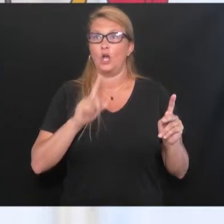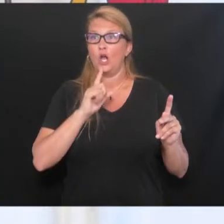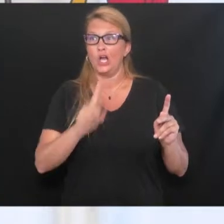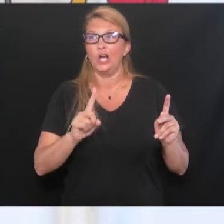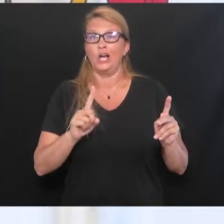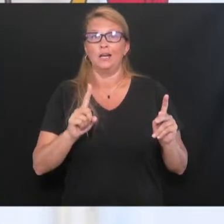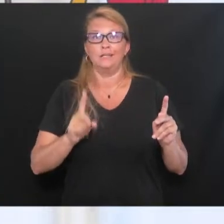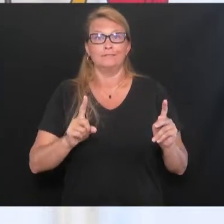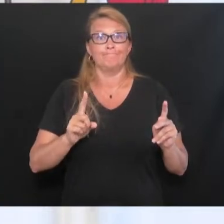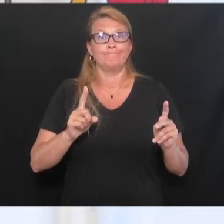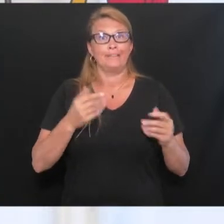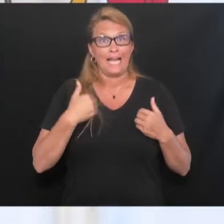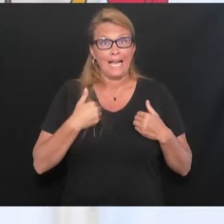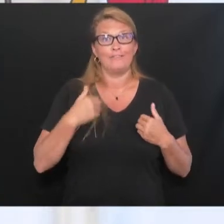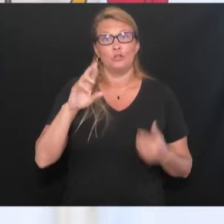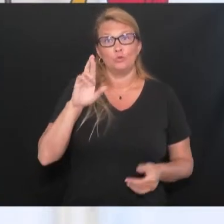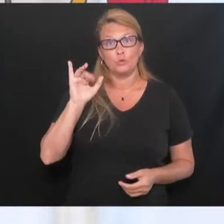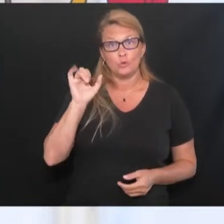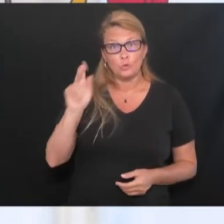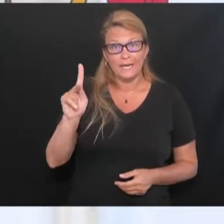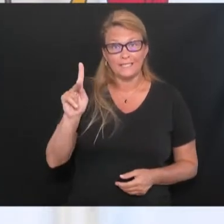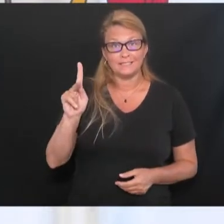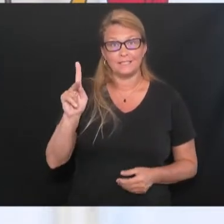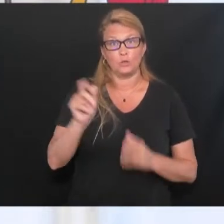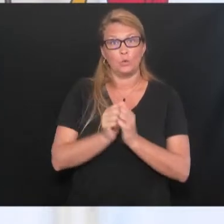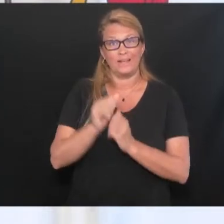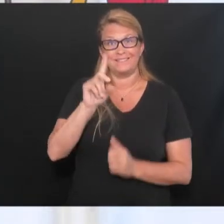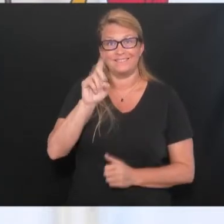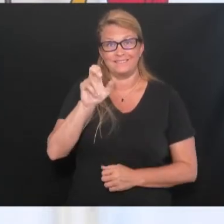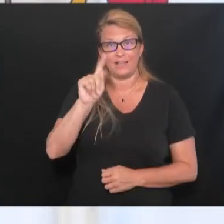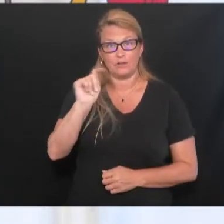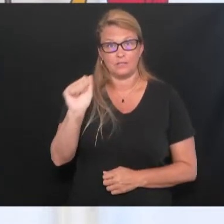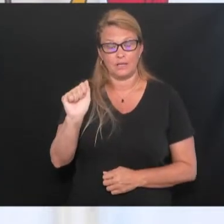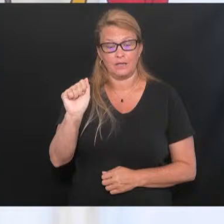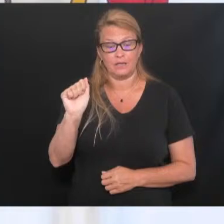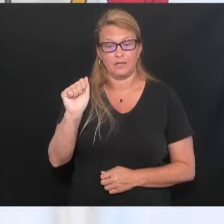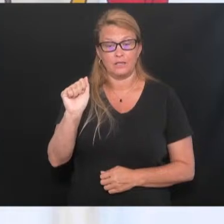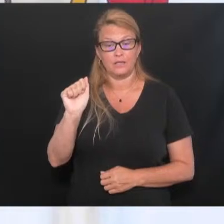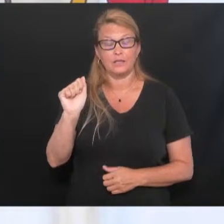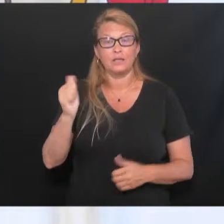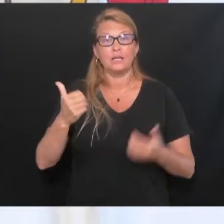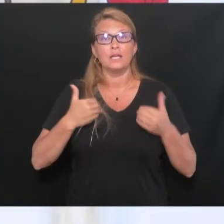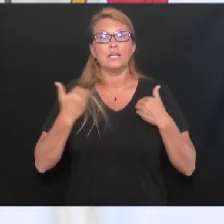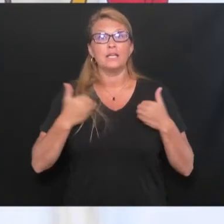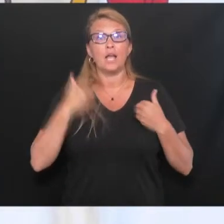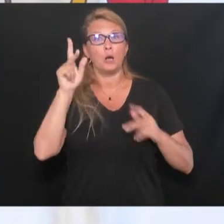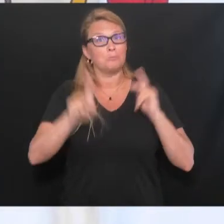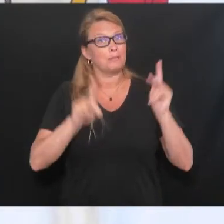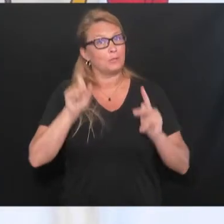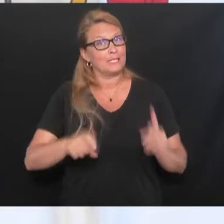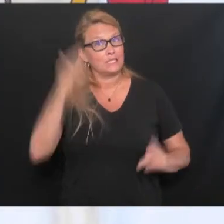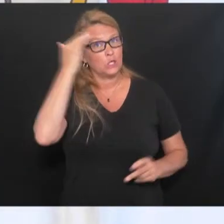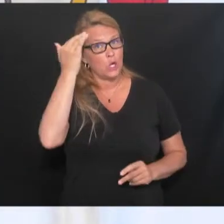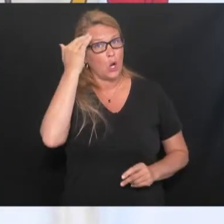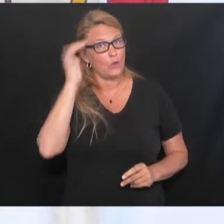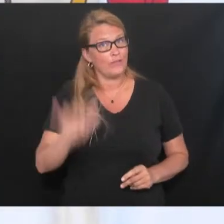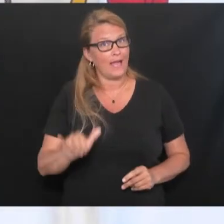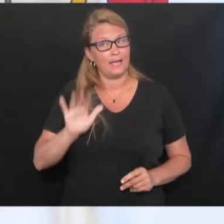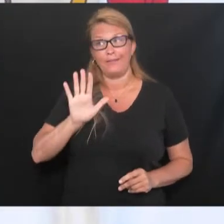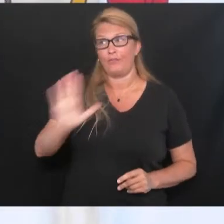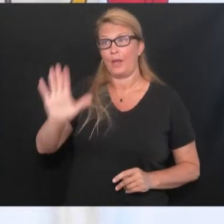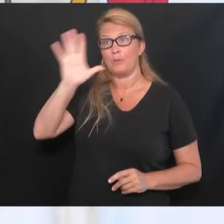of risk, especially with this Delta variant. Our young people should realize that. Their parents,